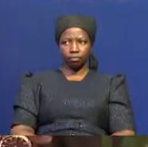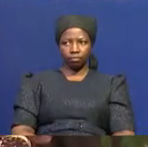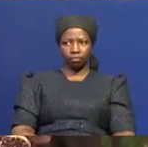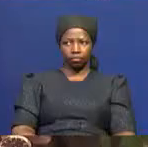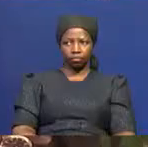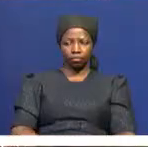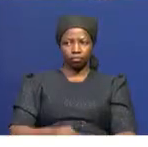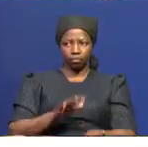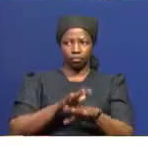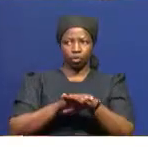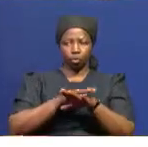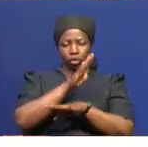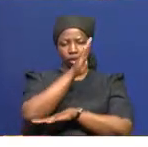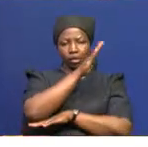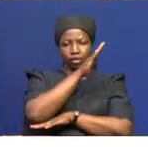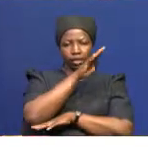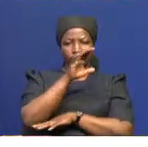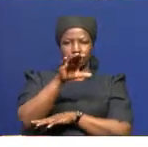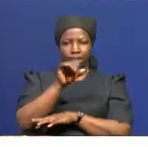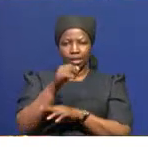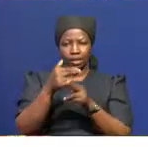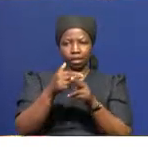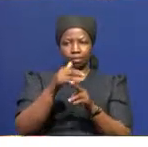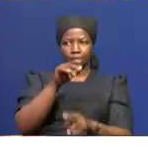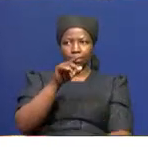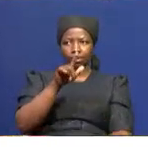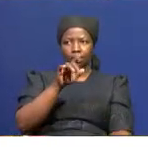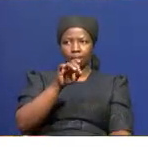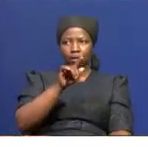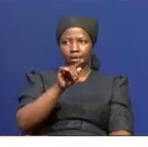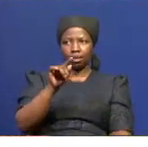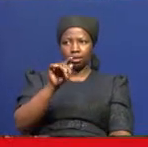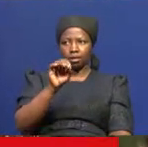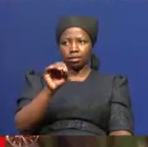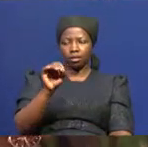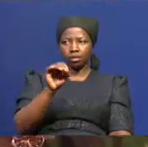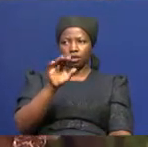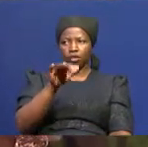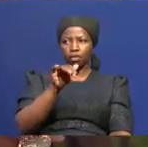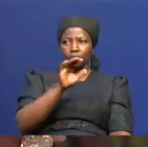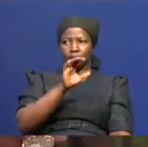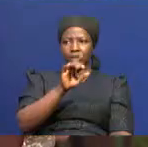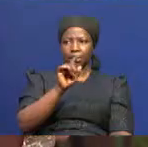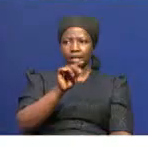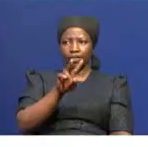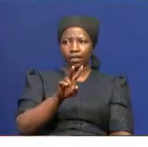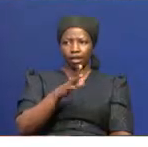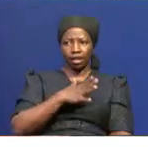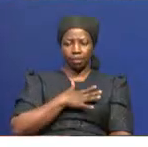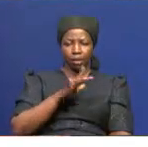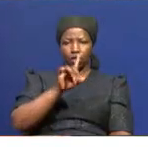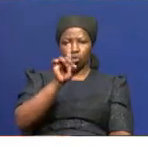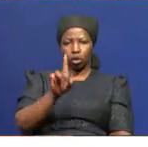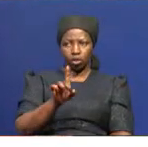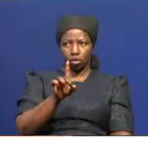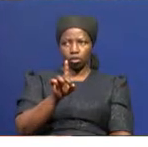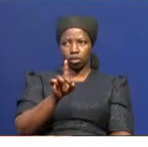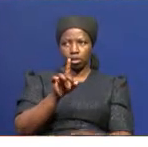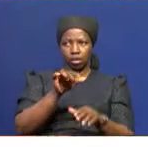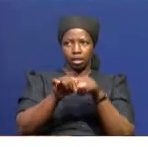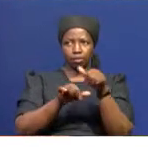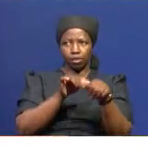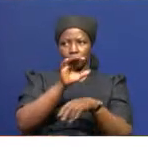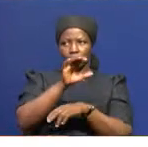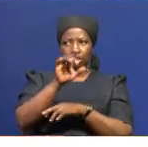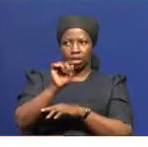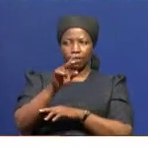Good afternoon, Waziri. My name is Stephen Leto from Citizen TV. My question goes to the CCTV